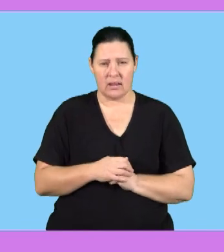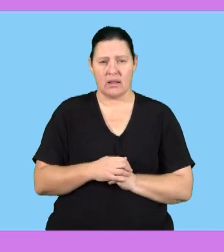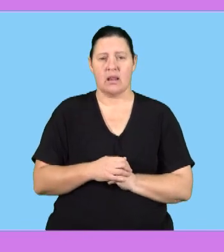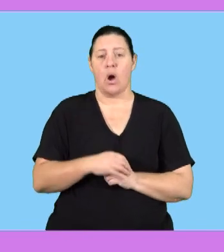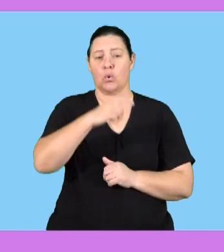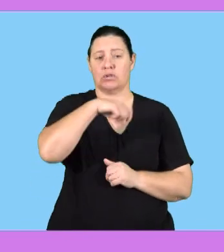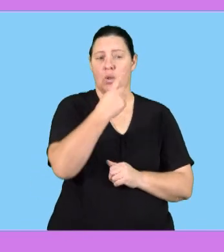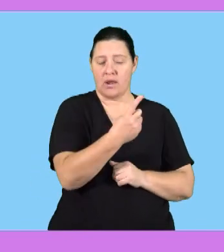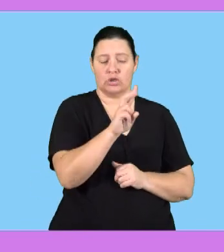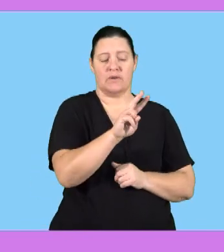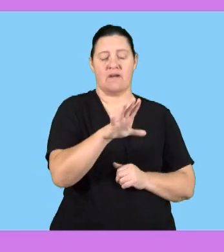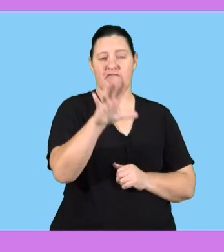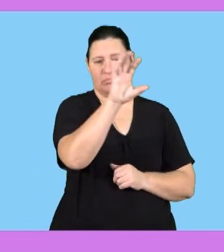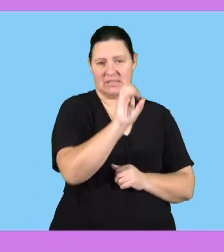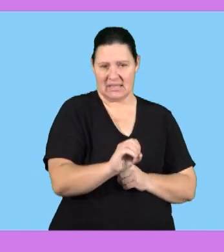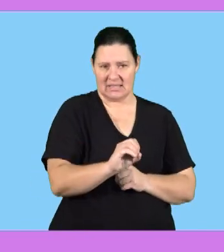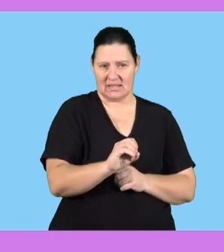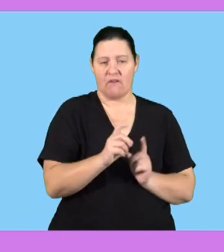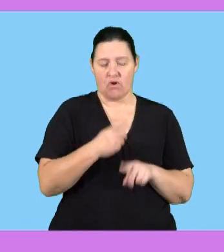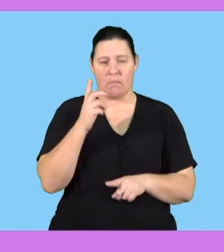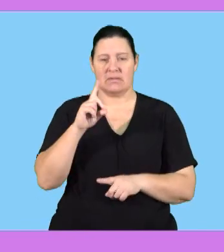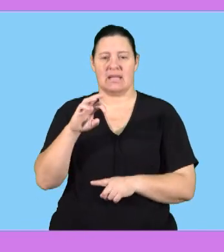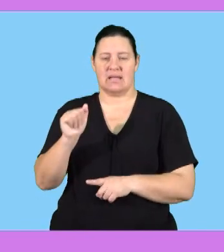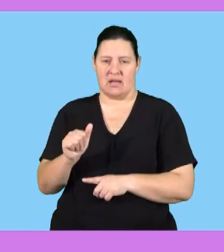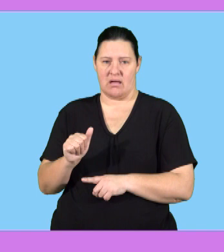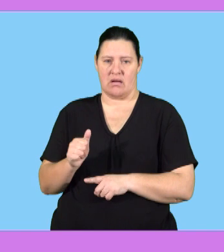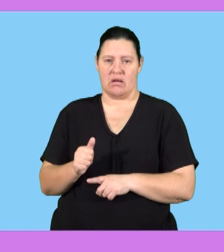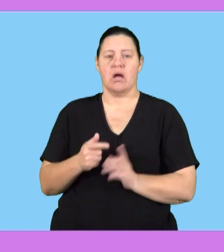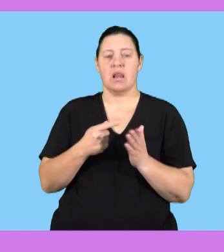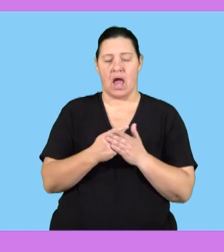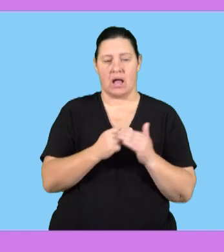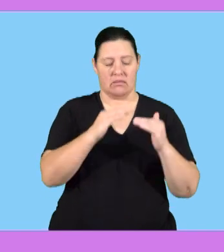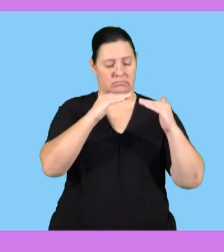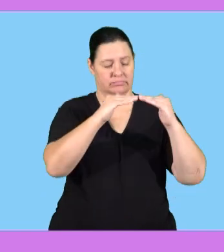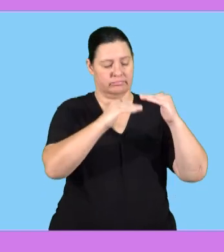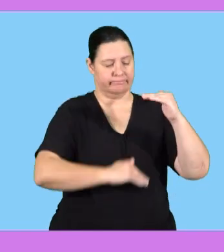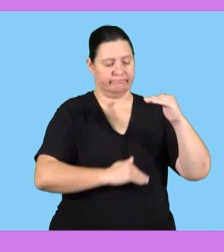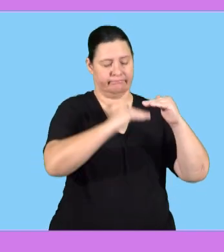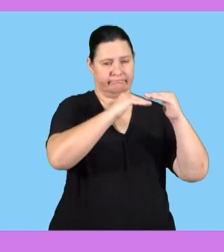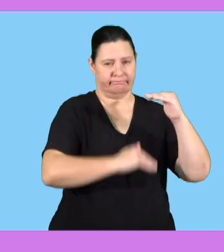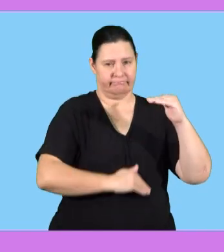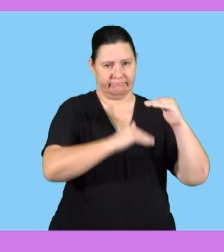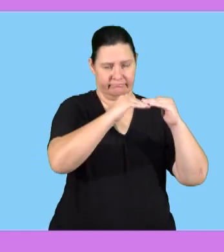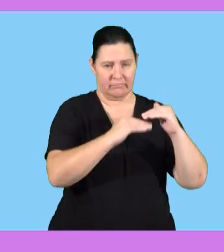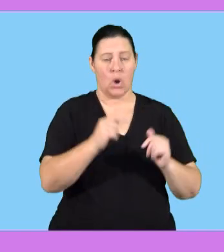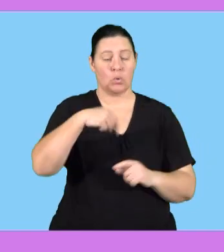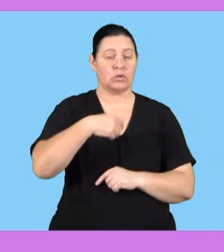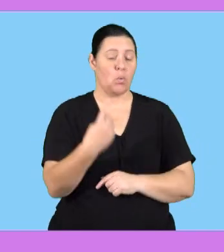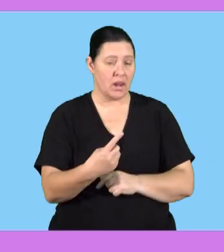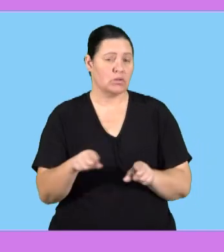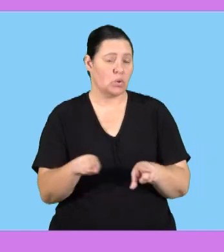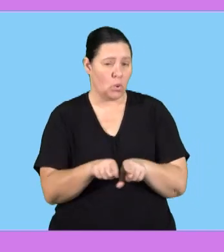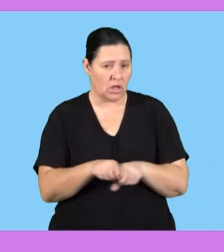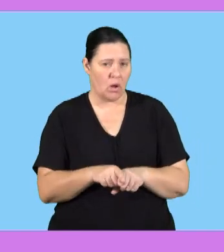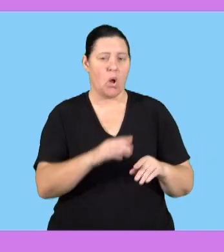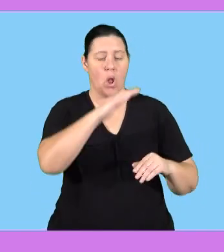quartile 1 is 25% of the data will be on or below this value. And remember, quartile 1 is also known